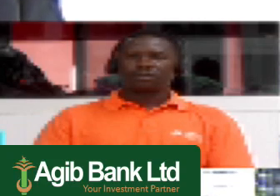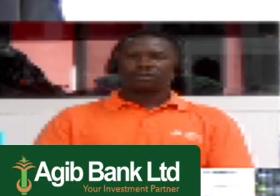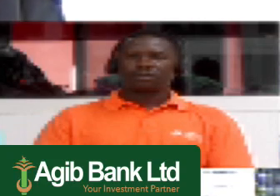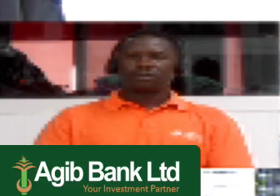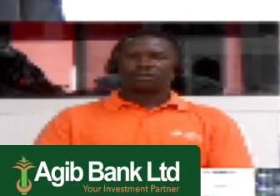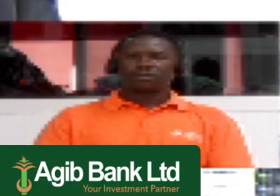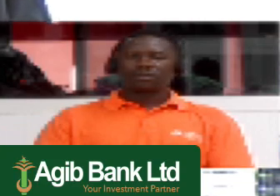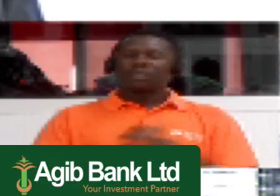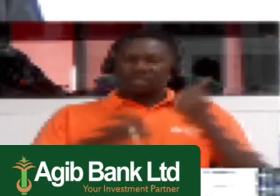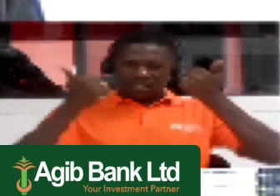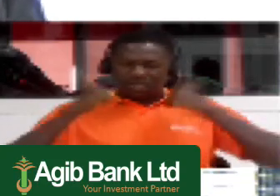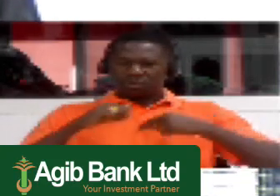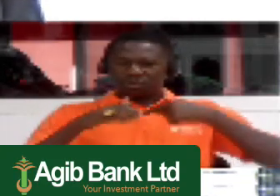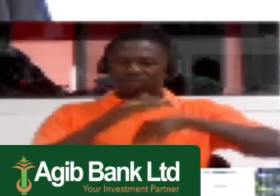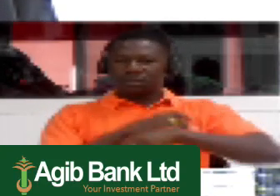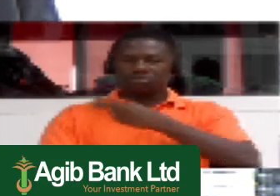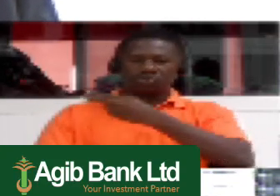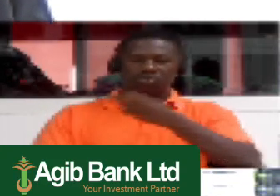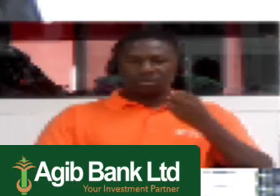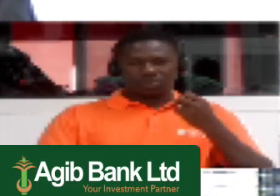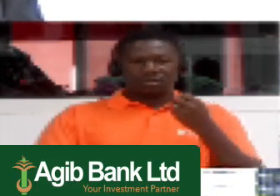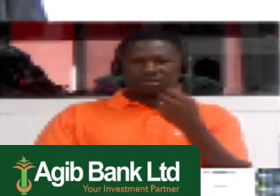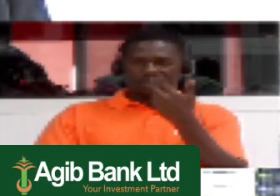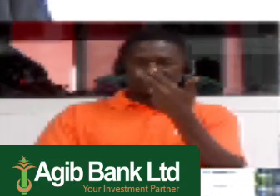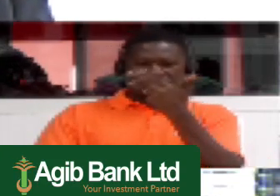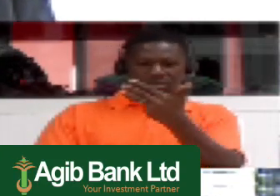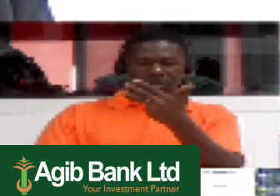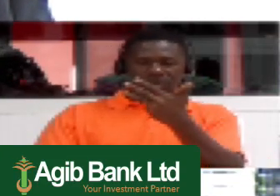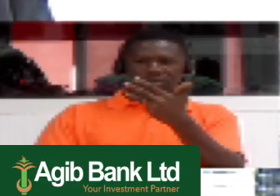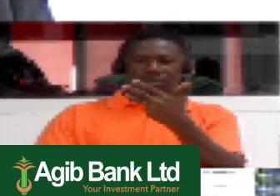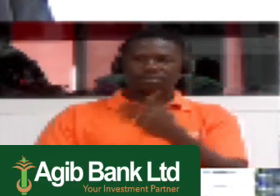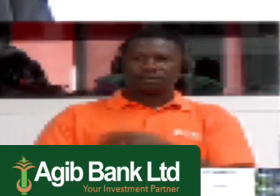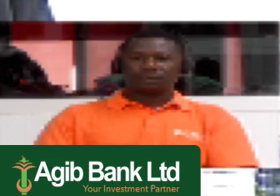Keta 2009. It was in